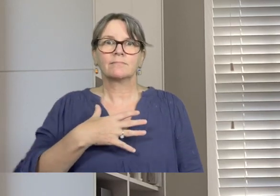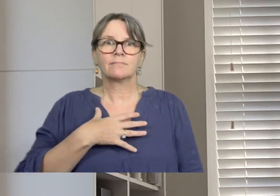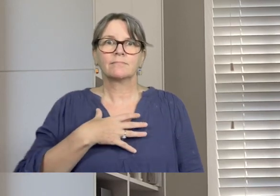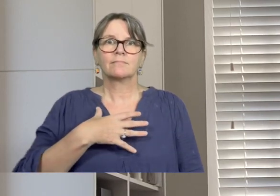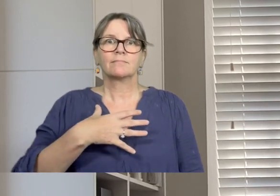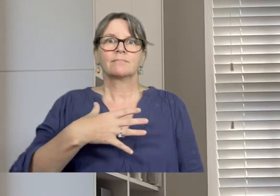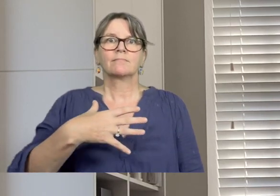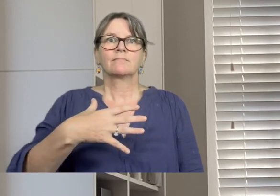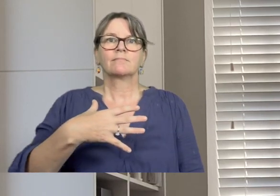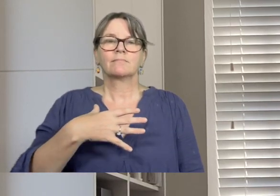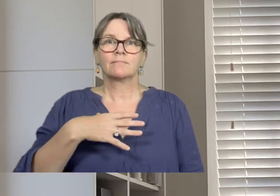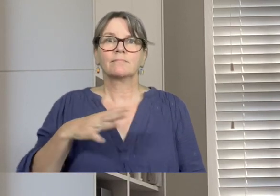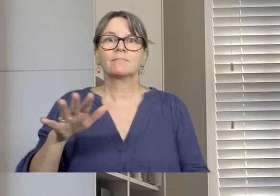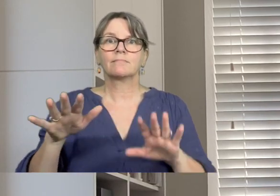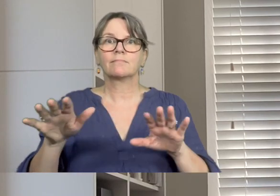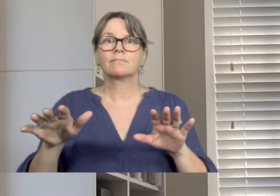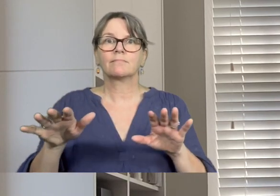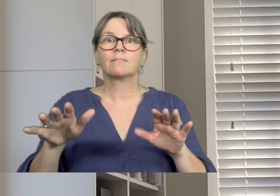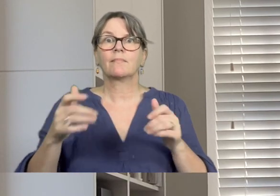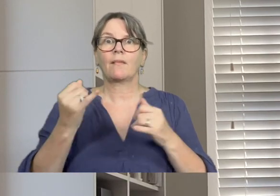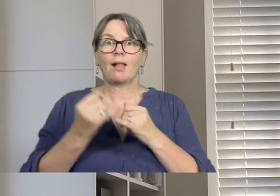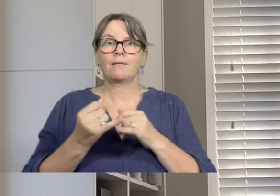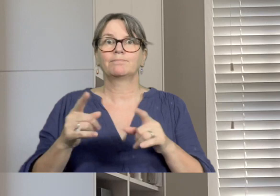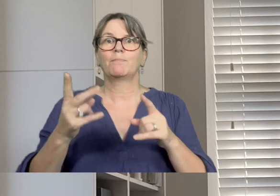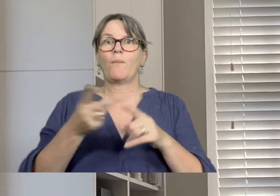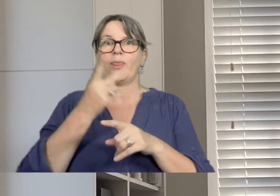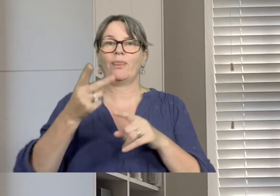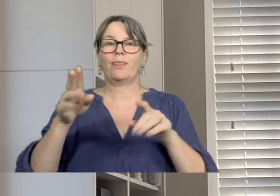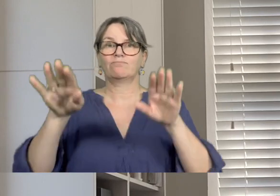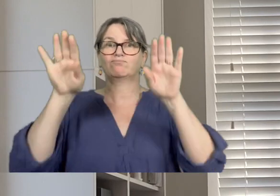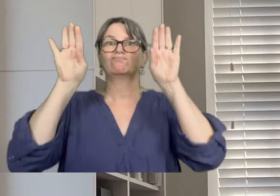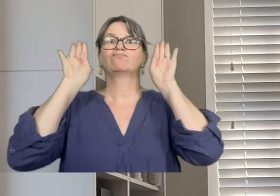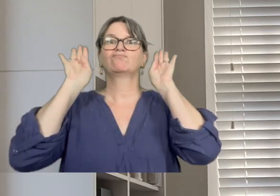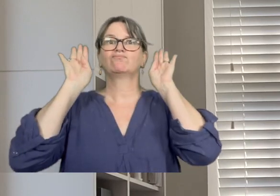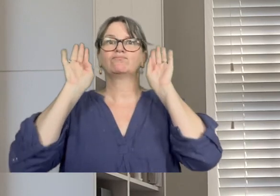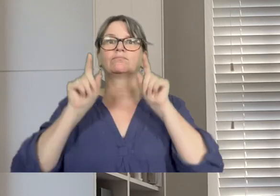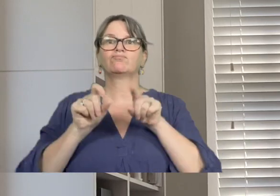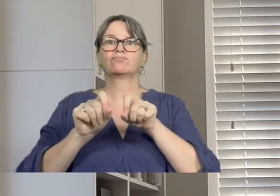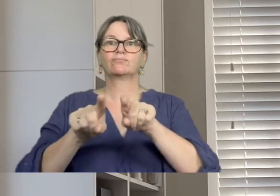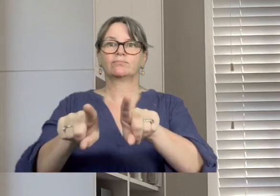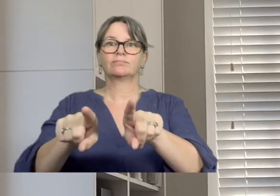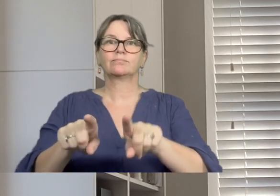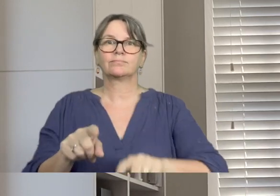Last one. Then both arms and legs.